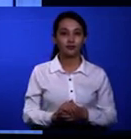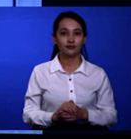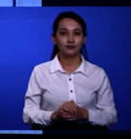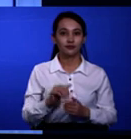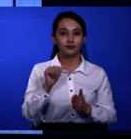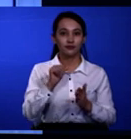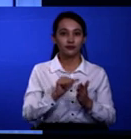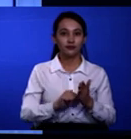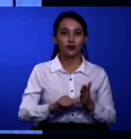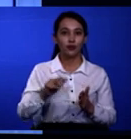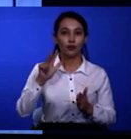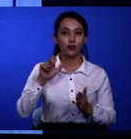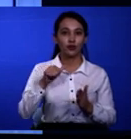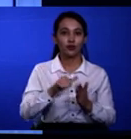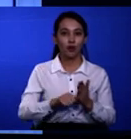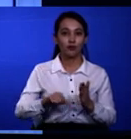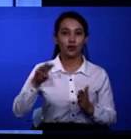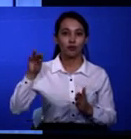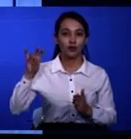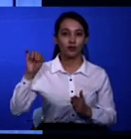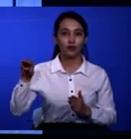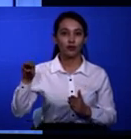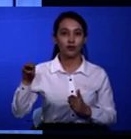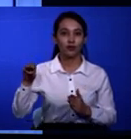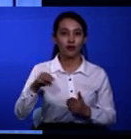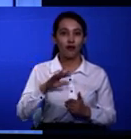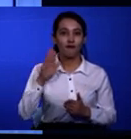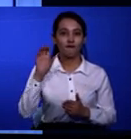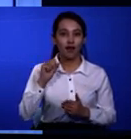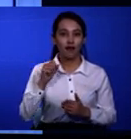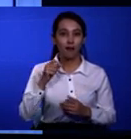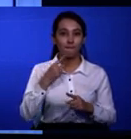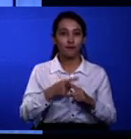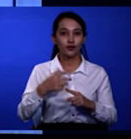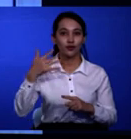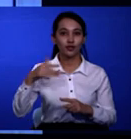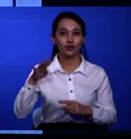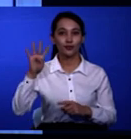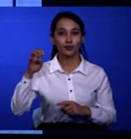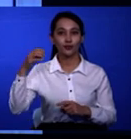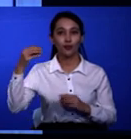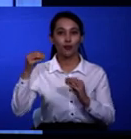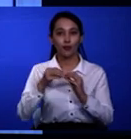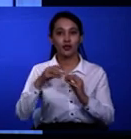6 soat 360 minut va 50 ni qo'shsak 410 minut.